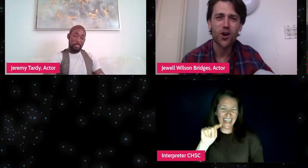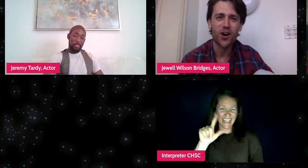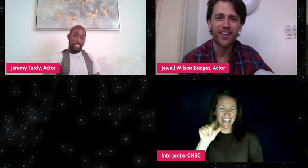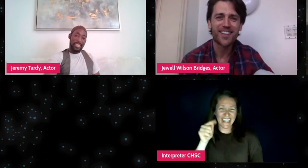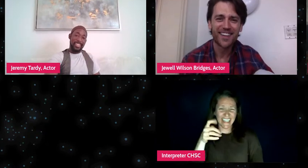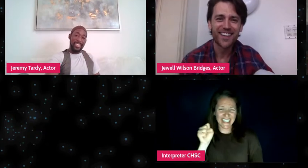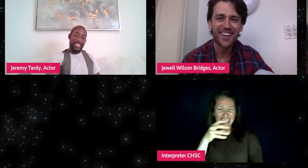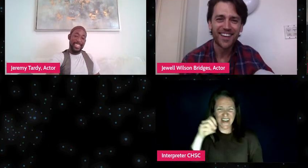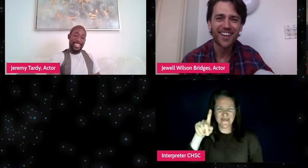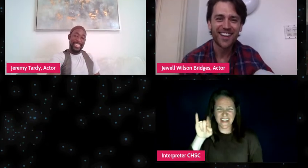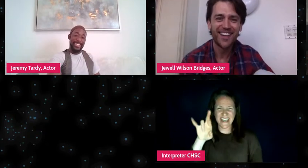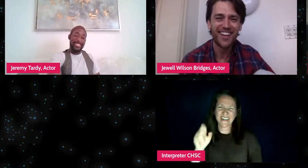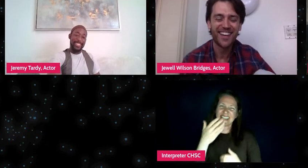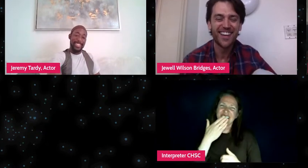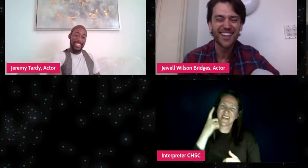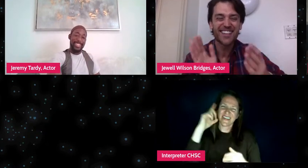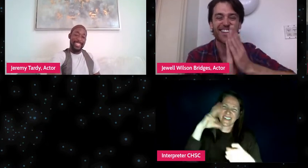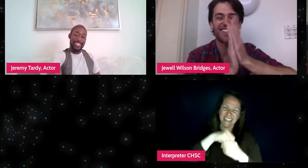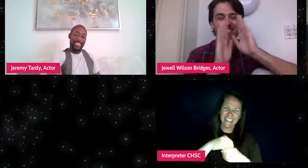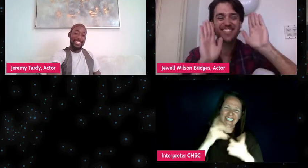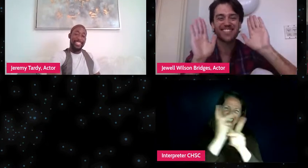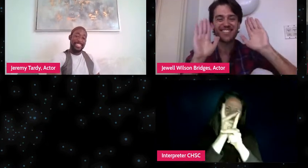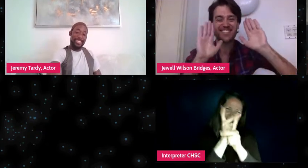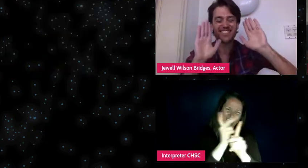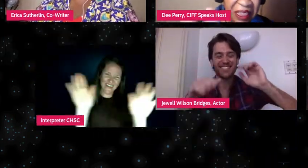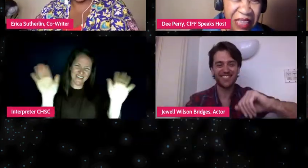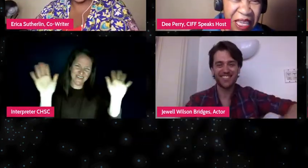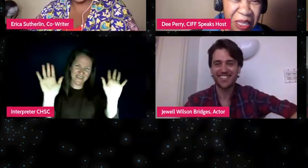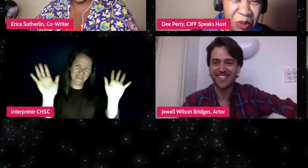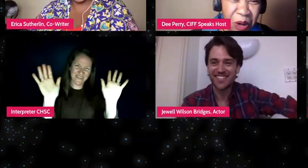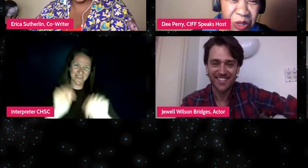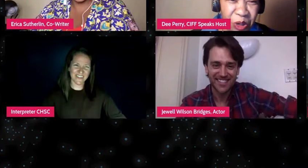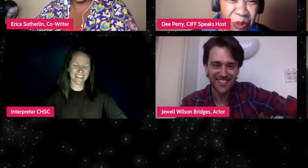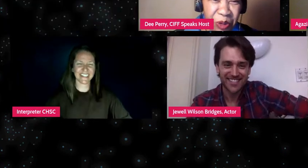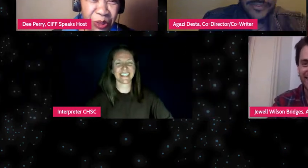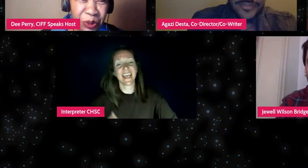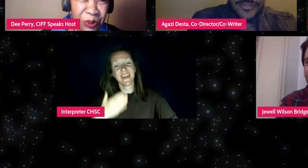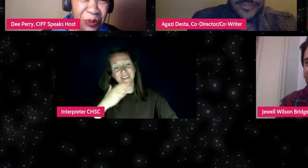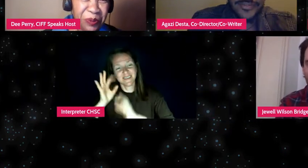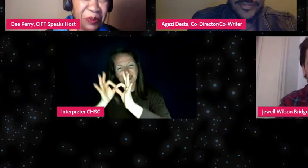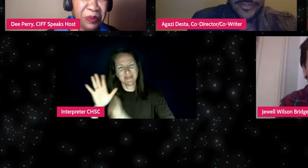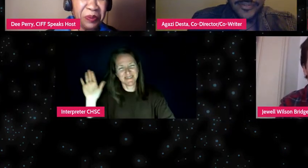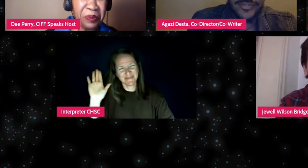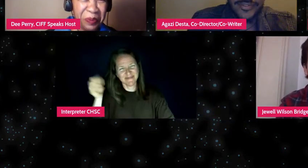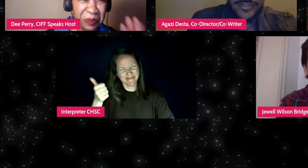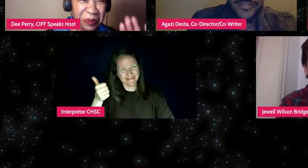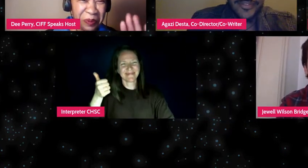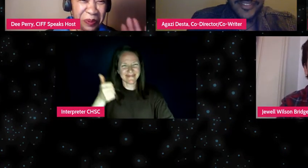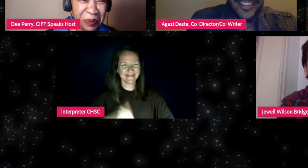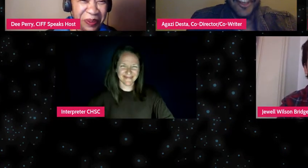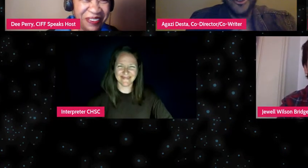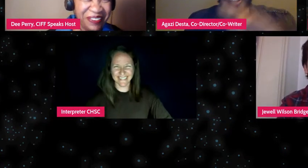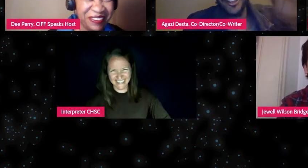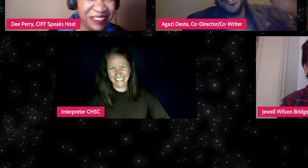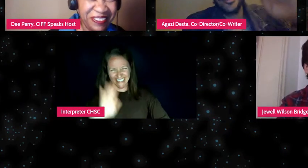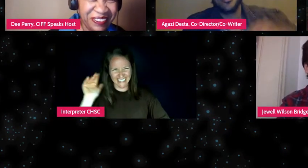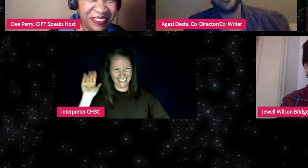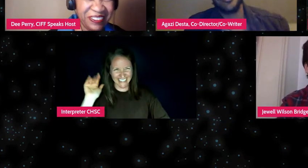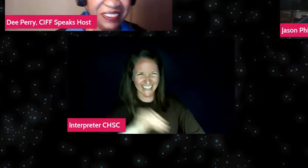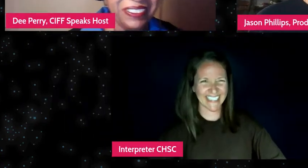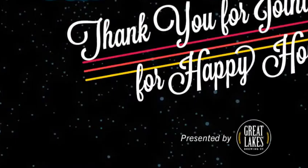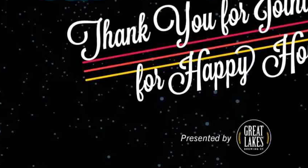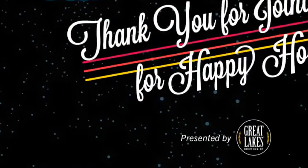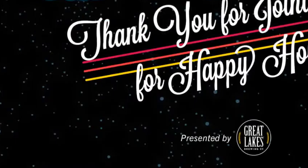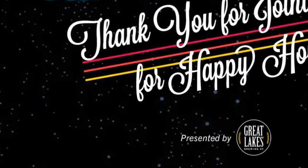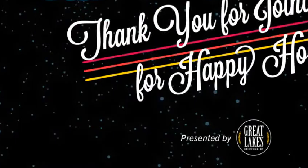And take care. Thank you, guys. Bye-bye. Thank you to our interpreter, too. Yes, thank you. Thank you.